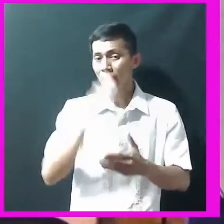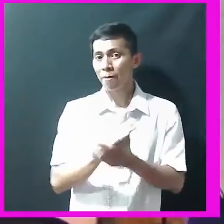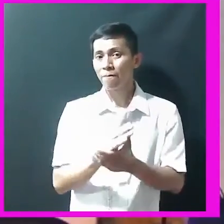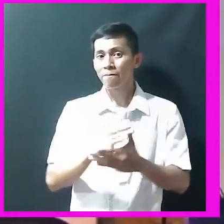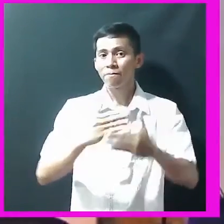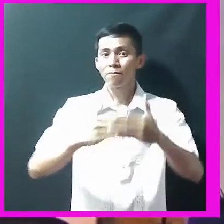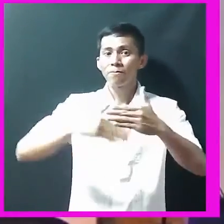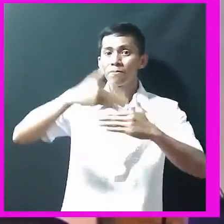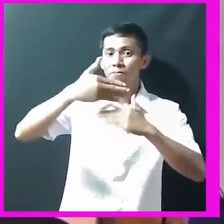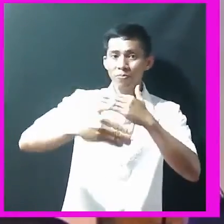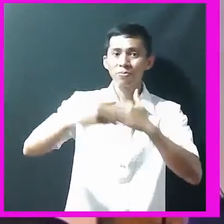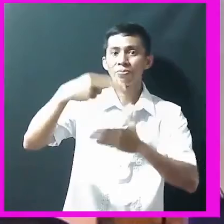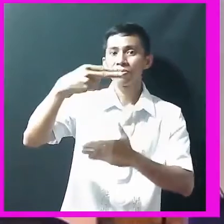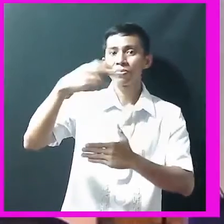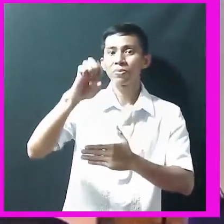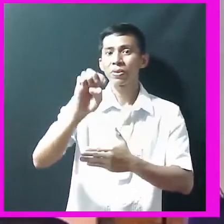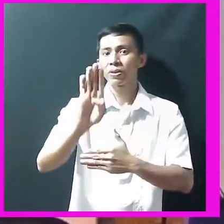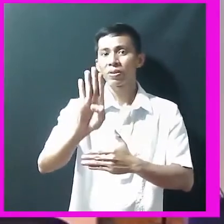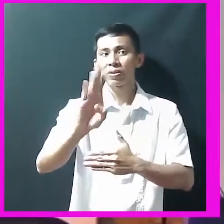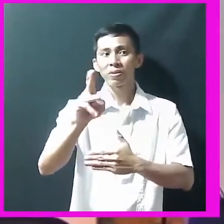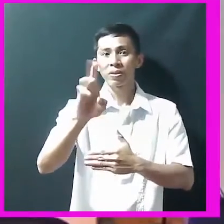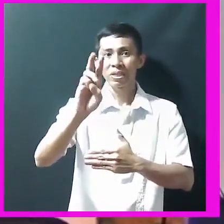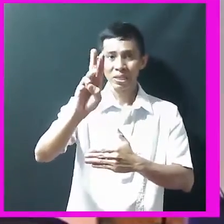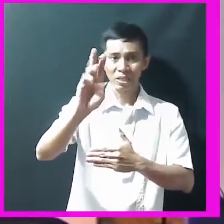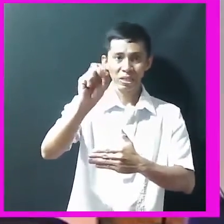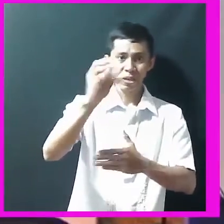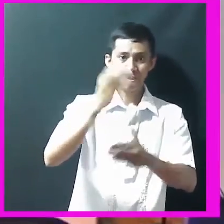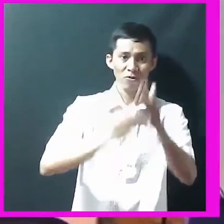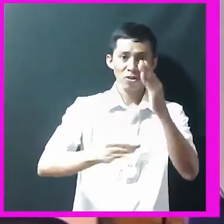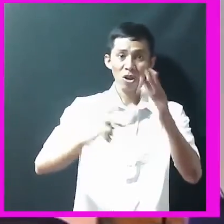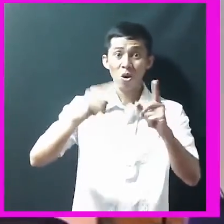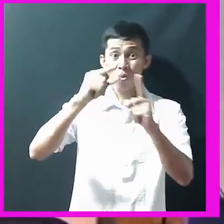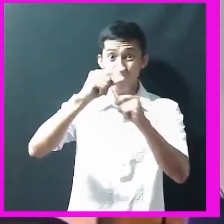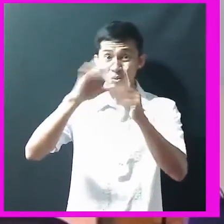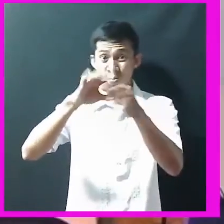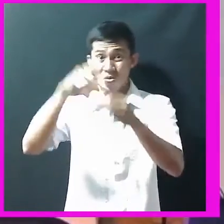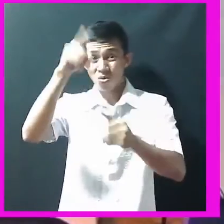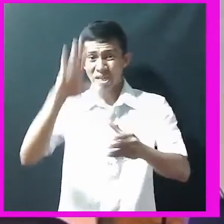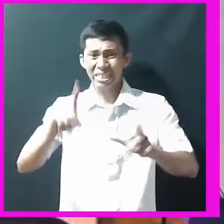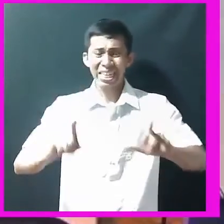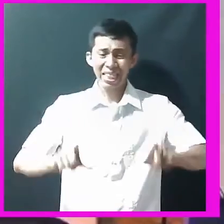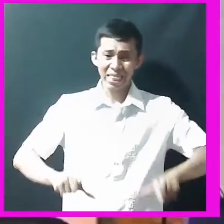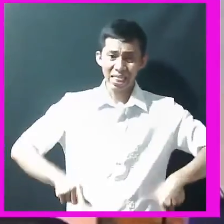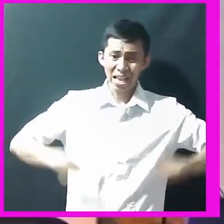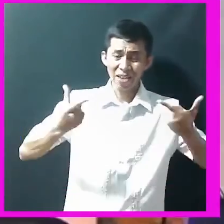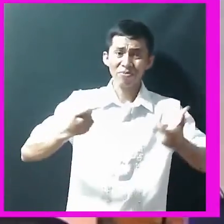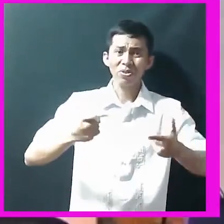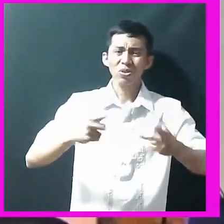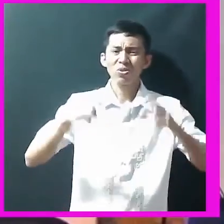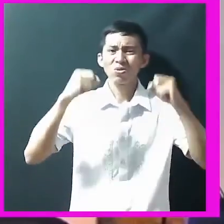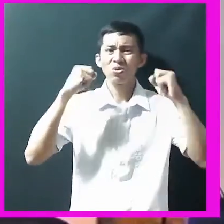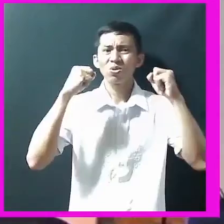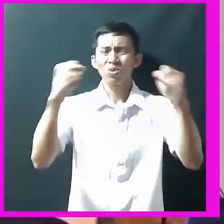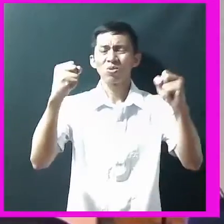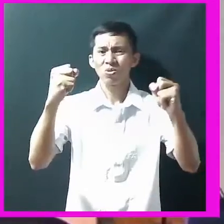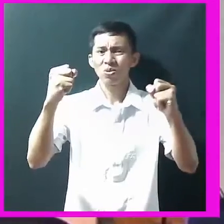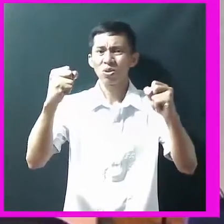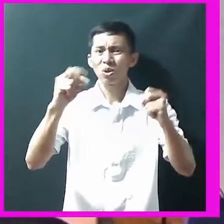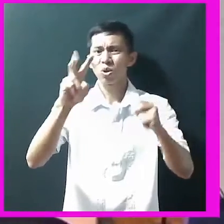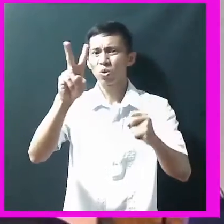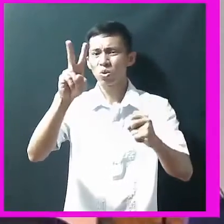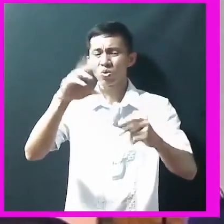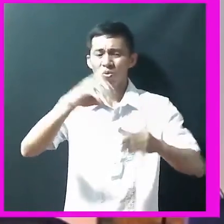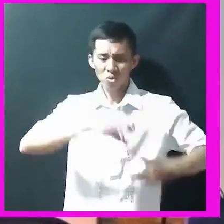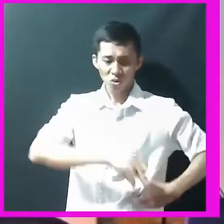Hebrews 4 and verse number 12. For the word of God is quick and powerful and sharper than any two-edged